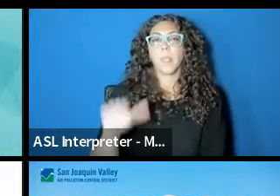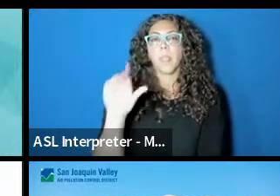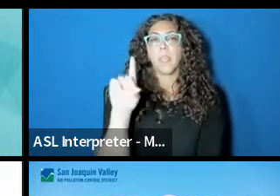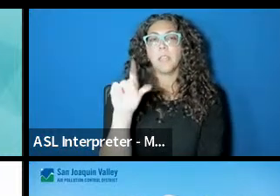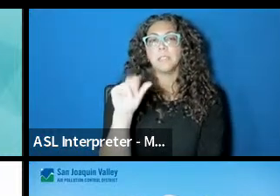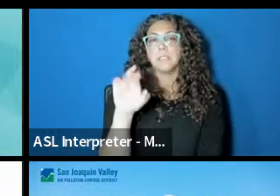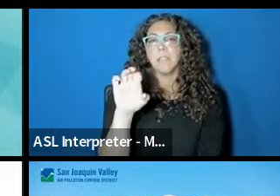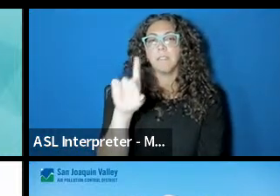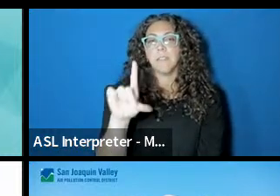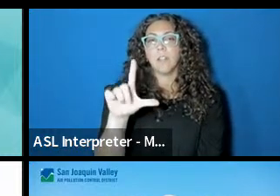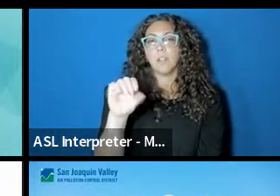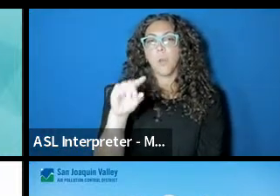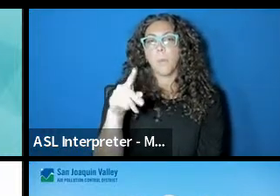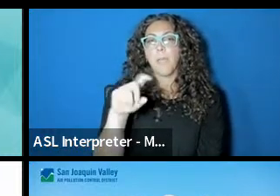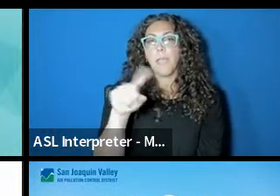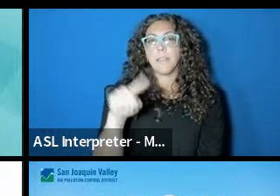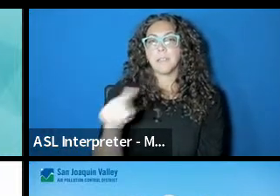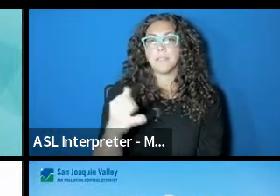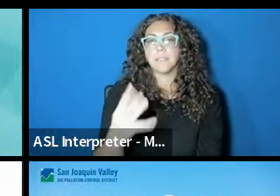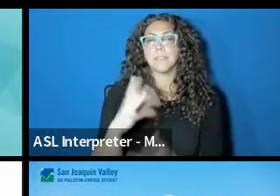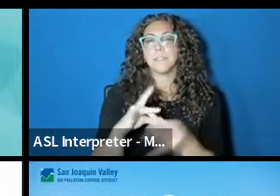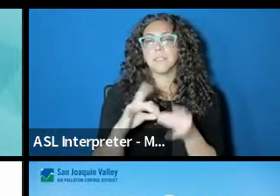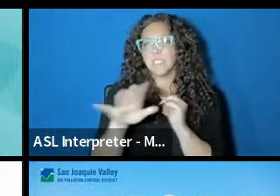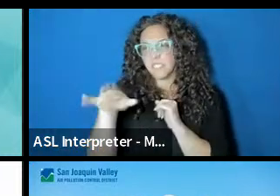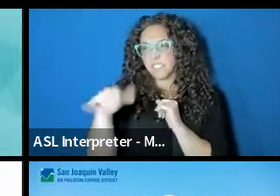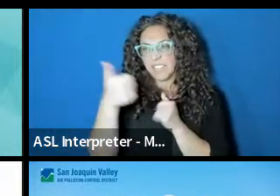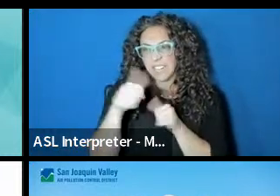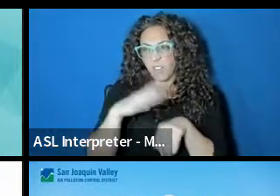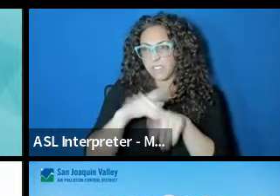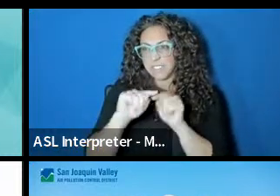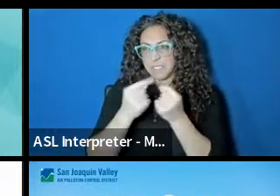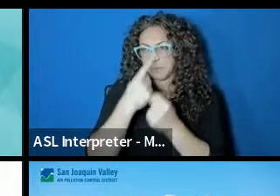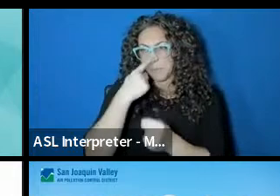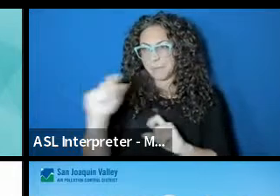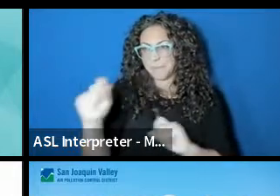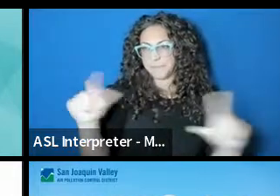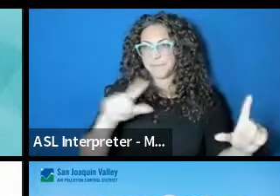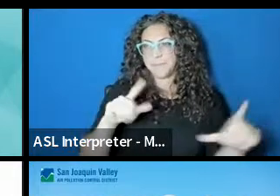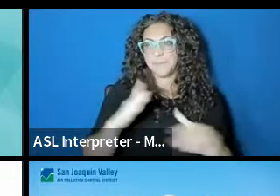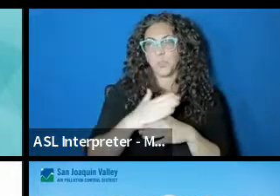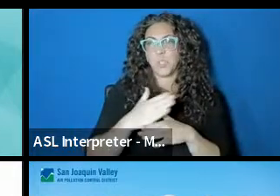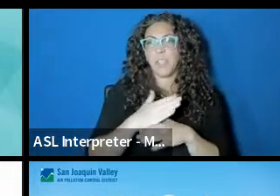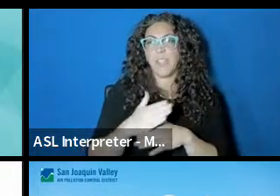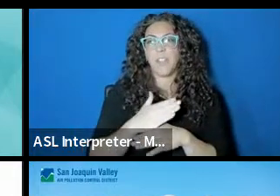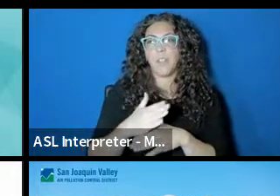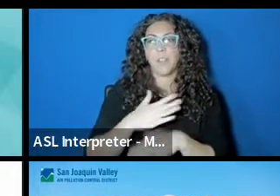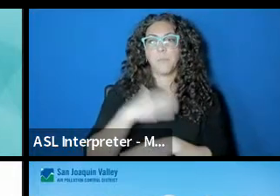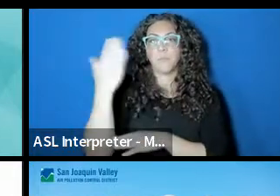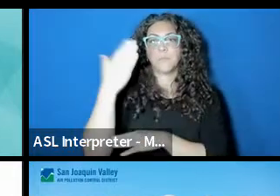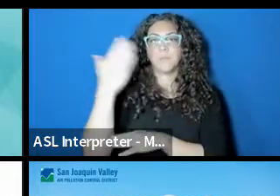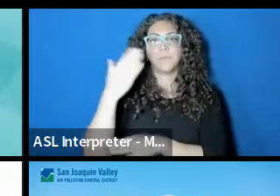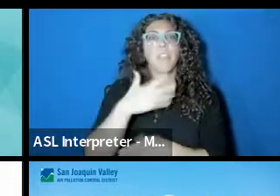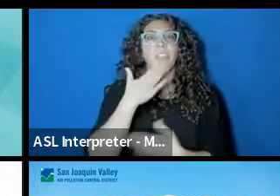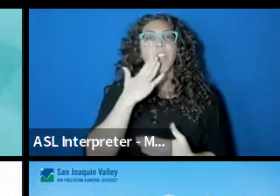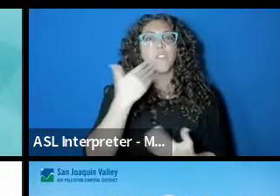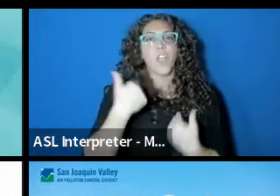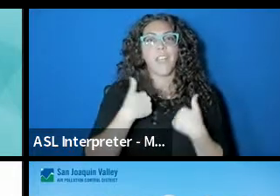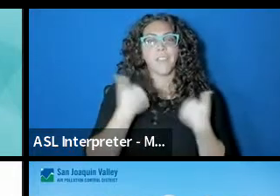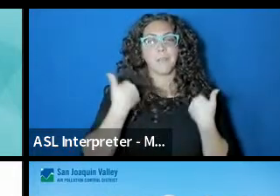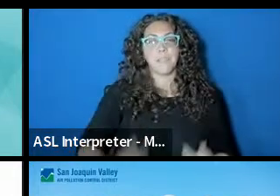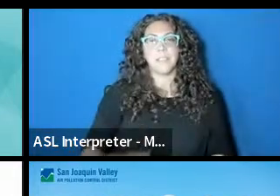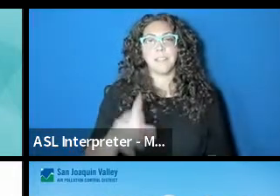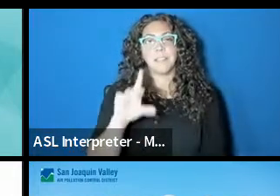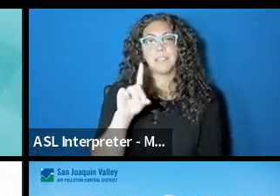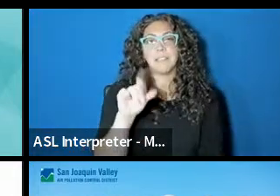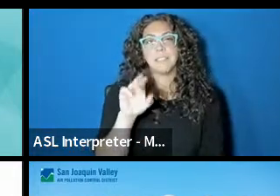be great. But while they're doing that, welcome everybody, or thank you for having me, actually. Sorry. My name is David Lopez. I'm